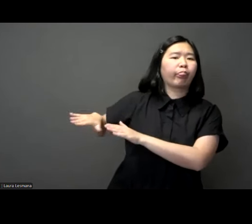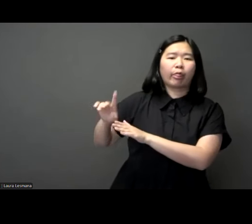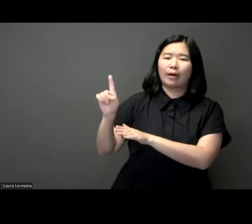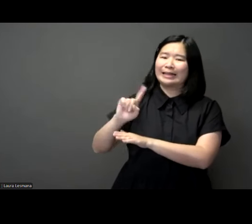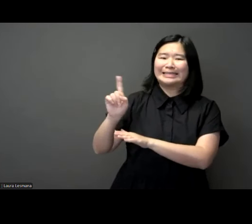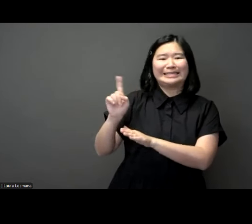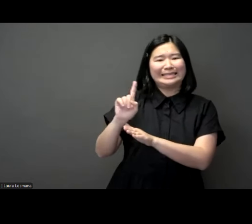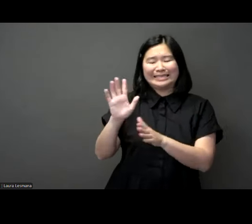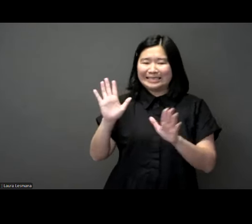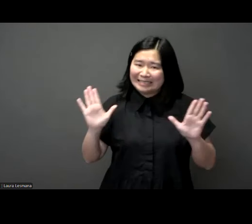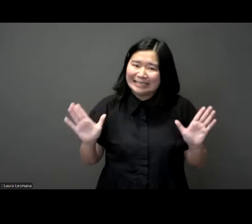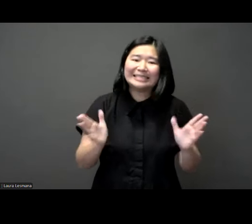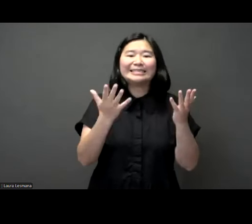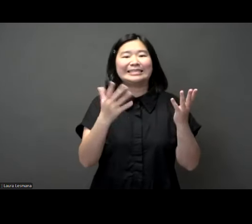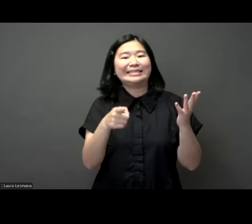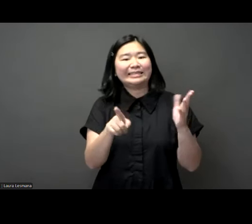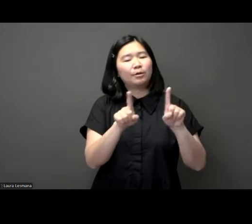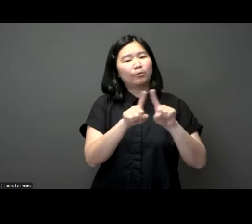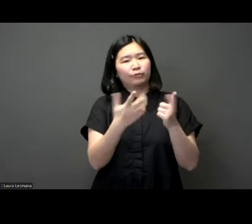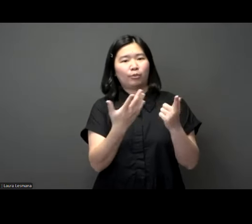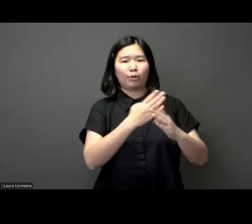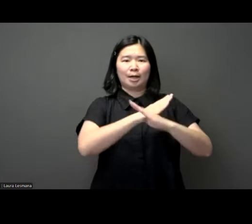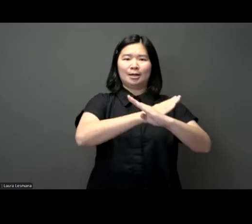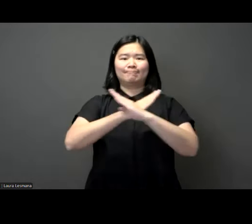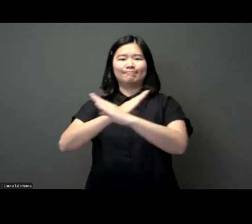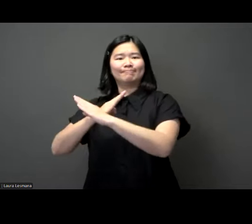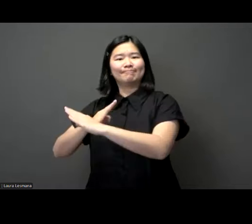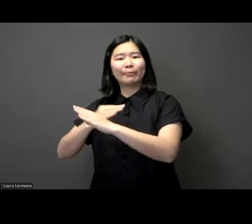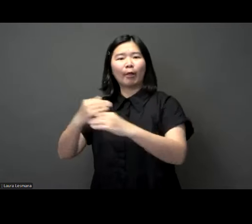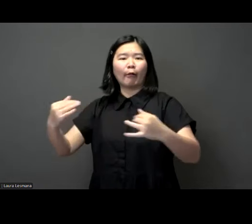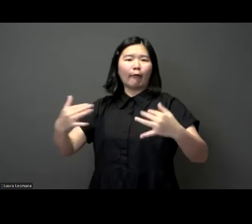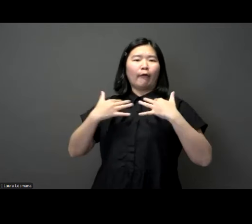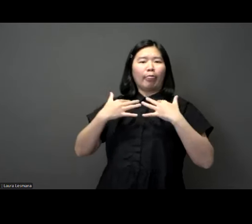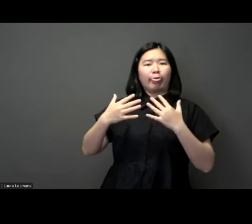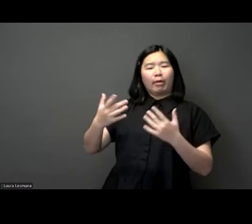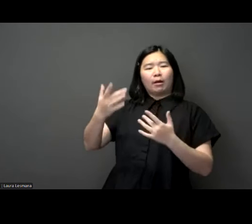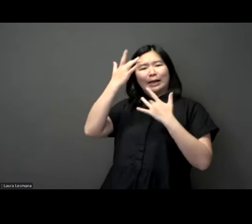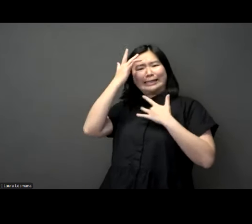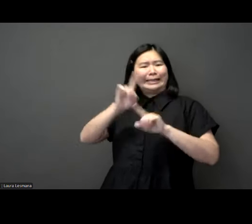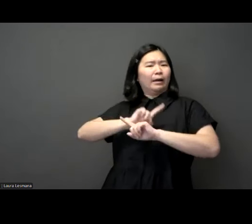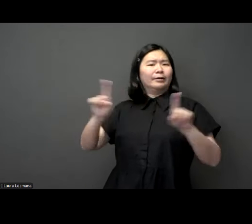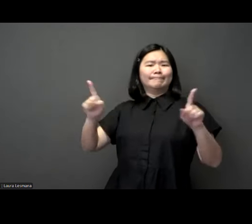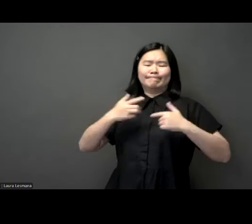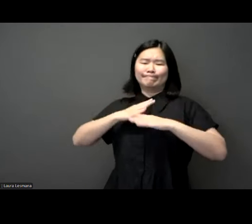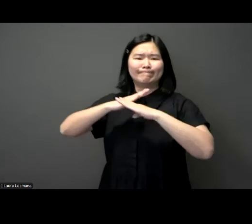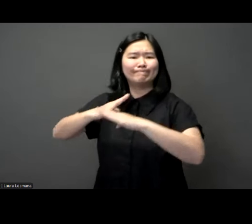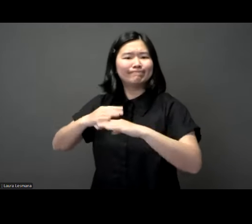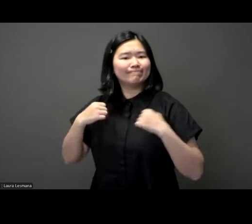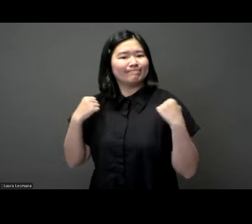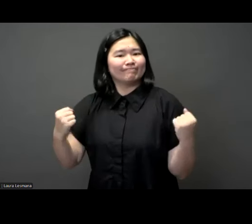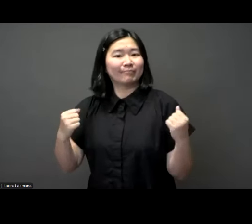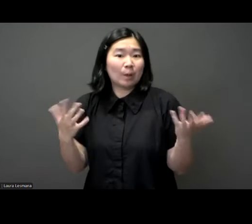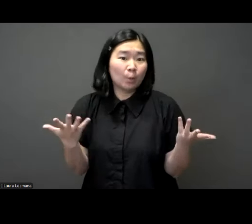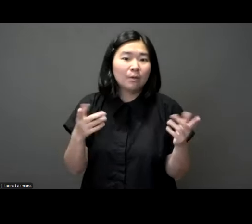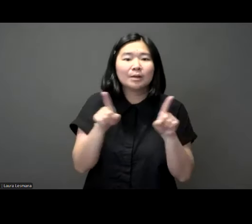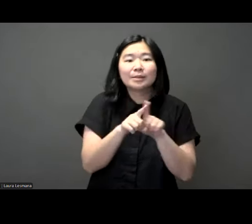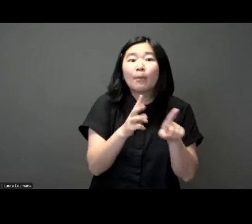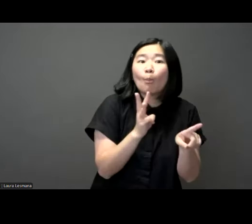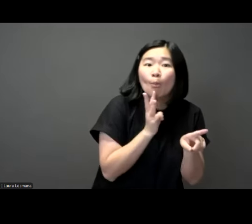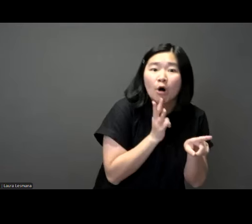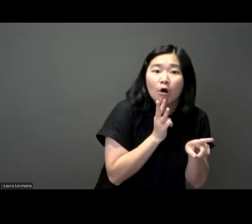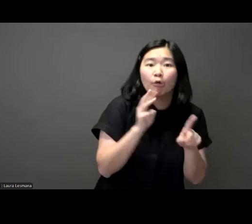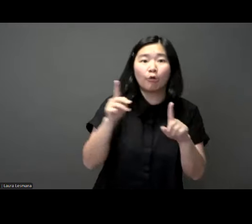for eliminating many diseases. And let's also not forget how climate change is affecting and complicating the elimination of disease, for